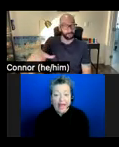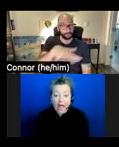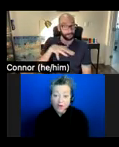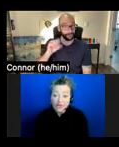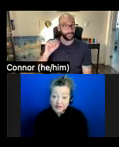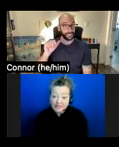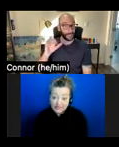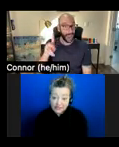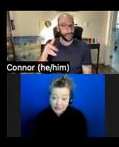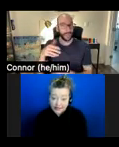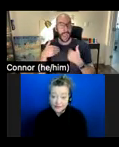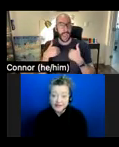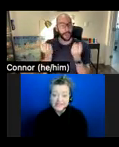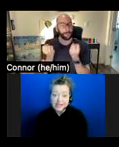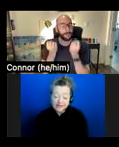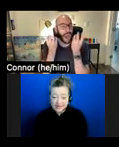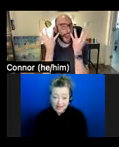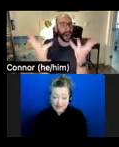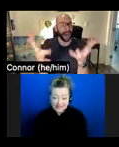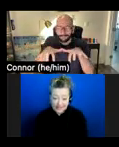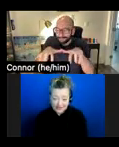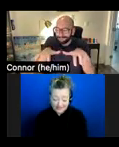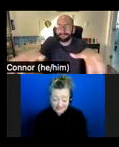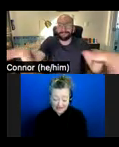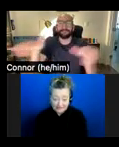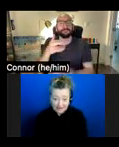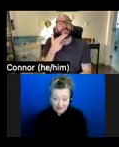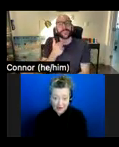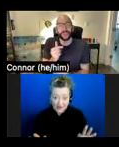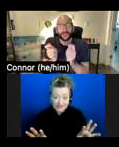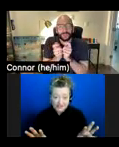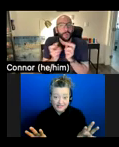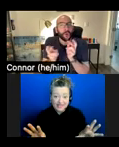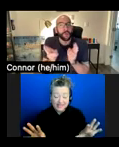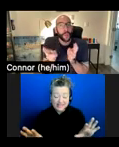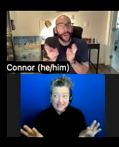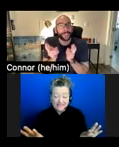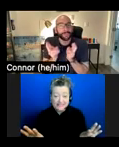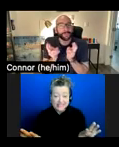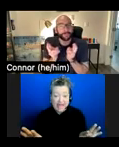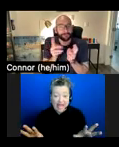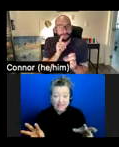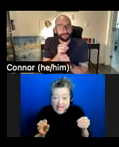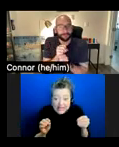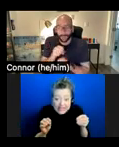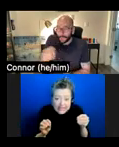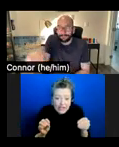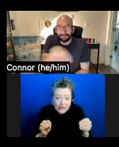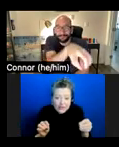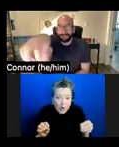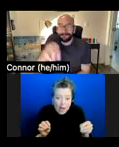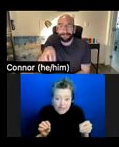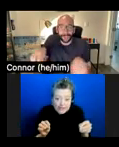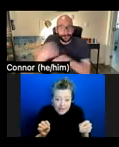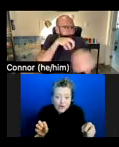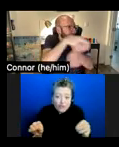Now, how the three of these features works, I want to take a step back and use another kind of metaphor. I want you to kind of think of Slack having little tiny cute